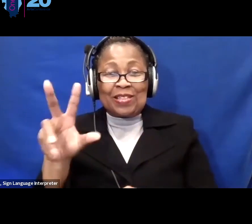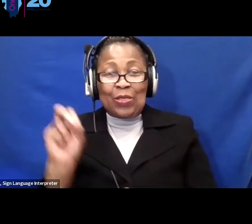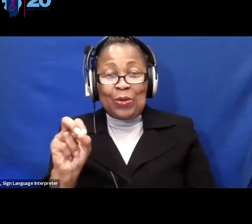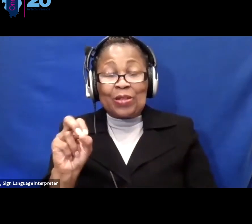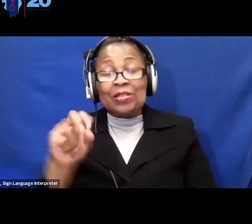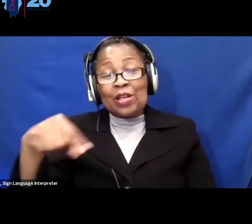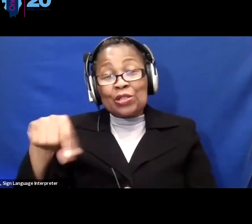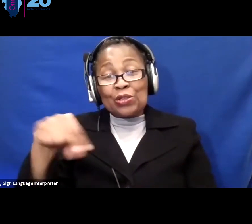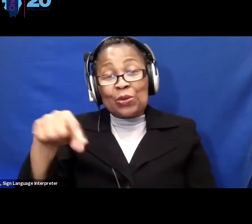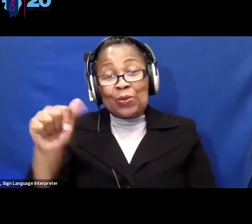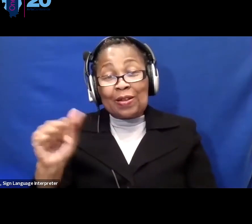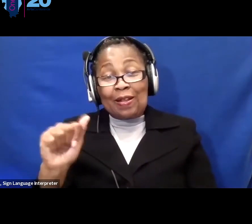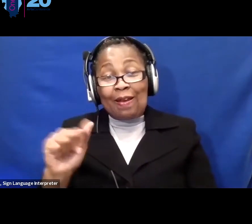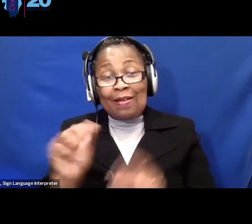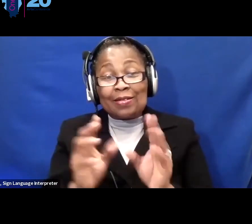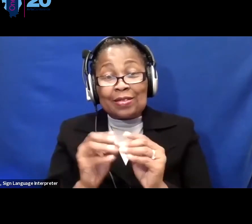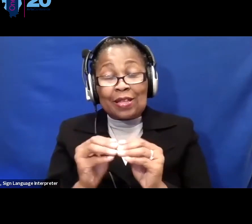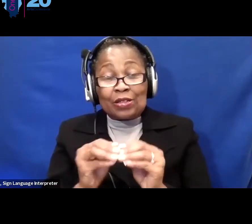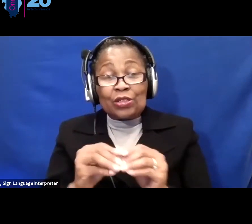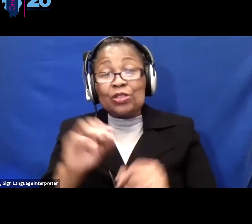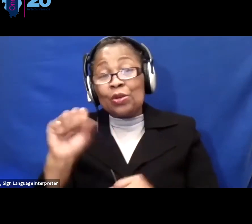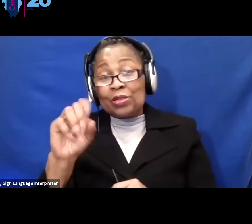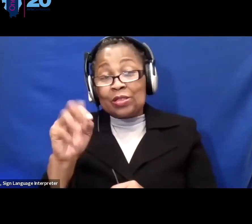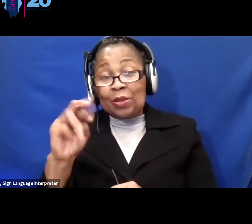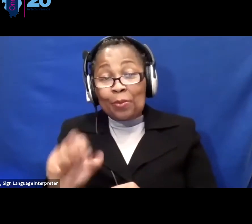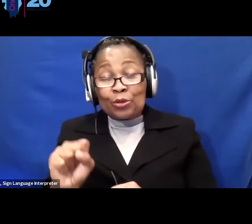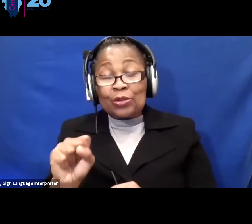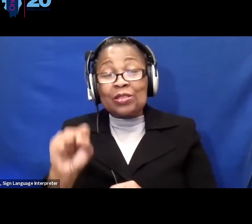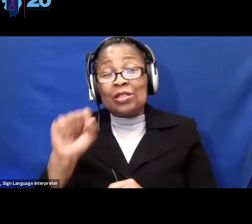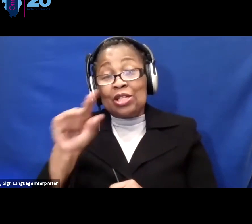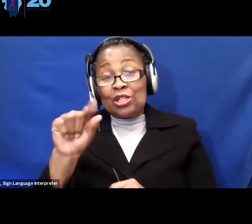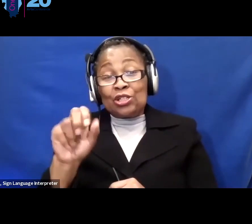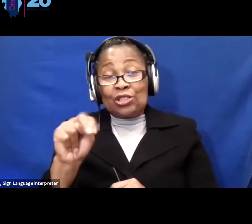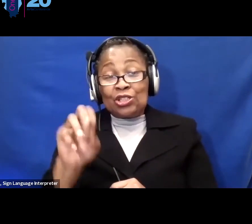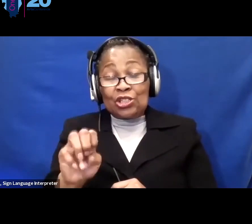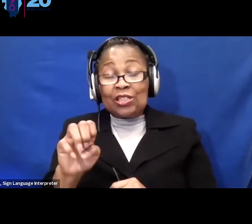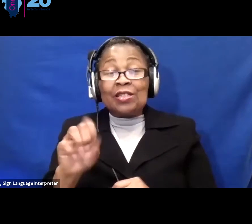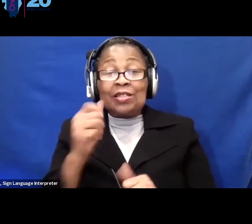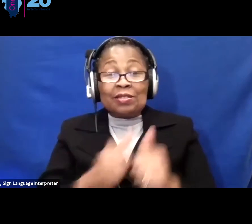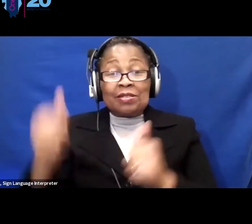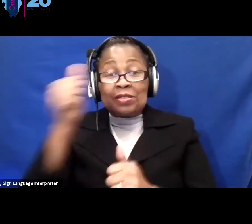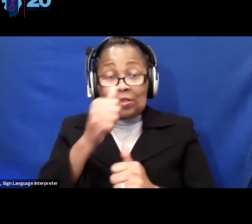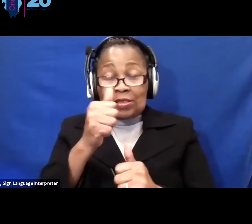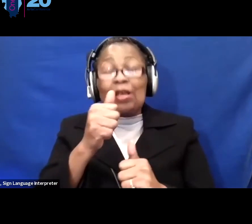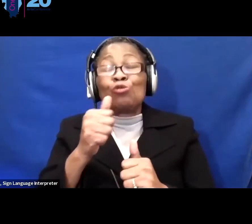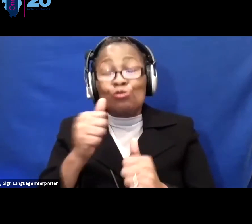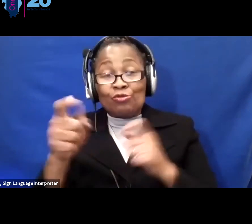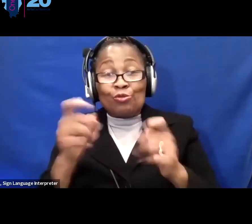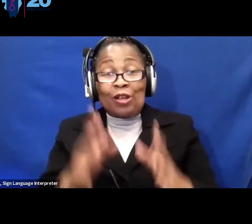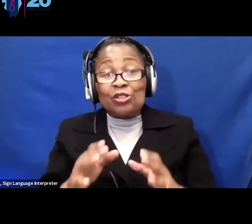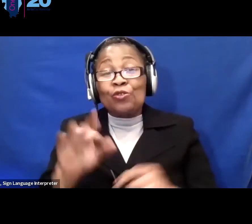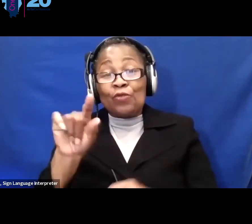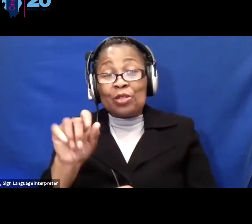with Ines Summers, Jean St. Alban from the executive director from the Jean Siskel Film Center,